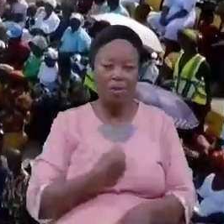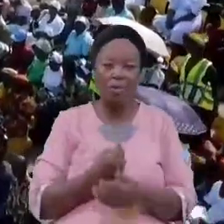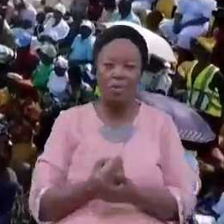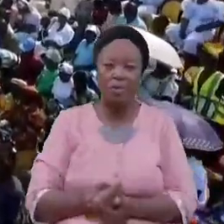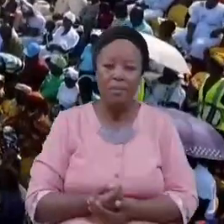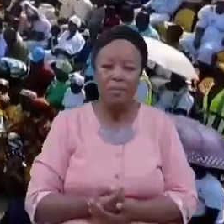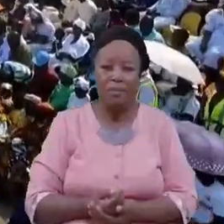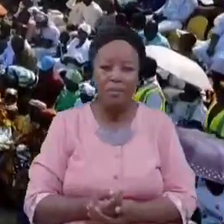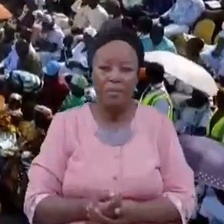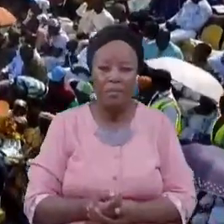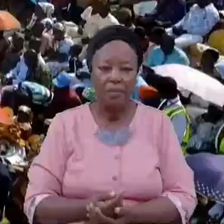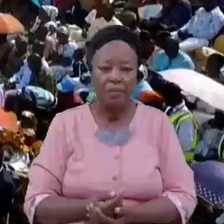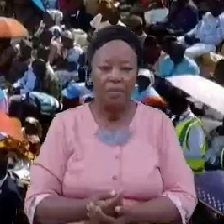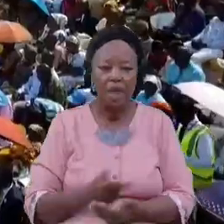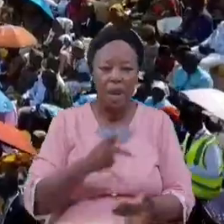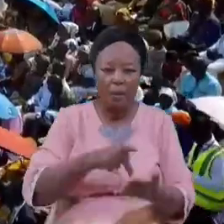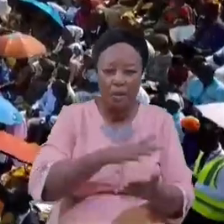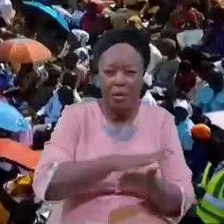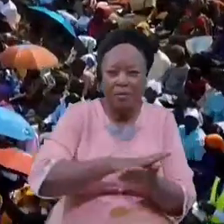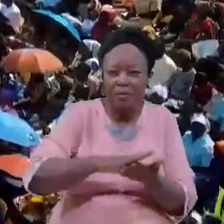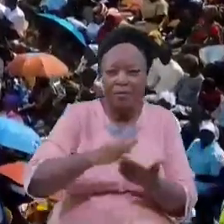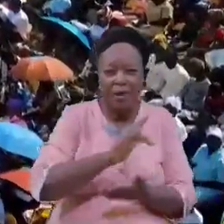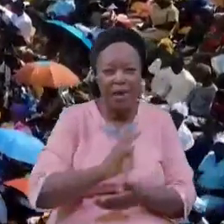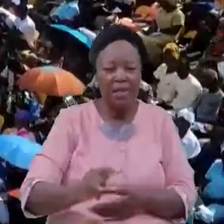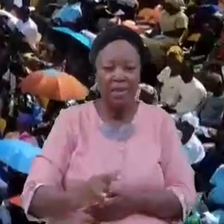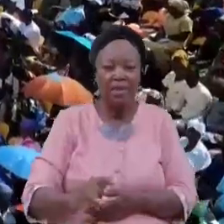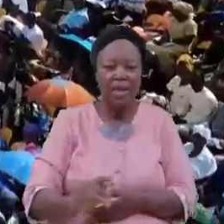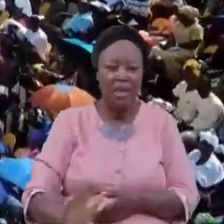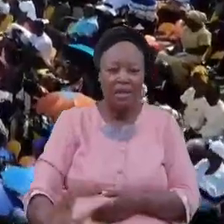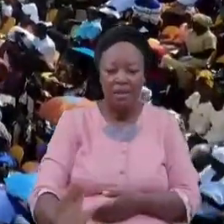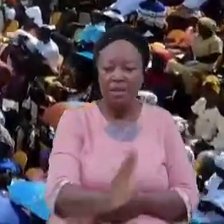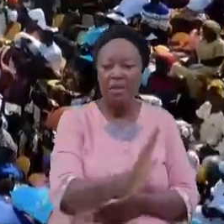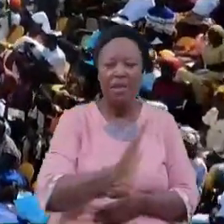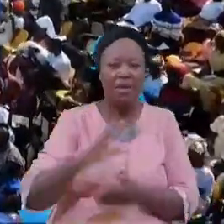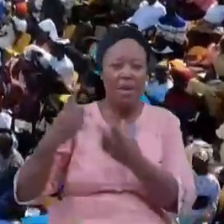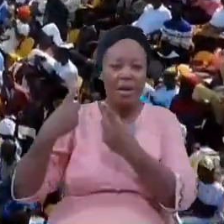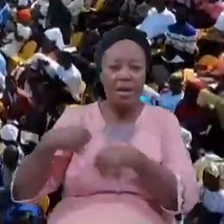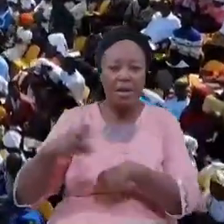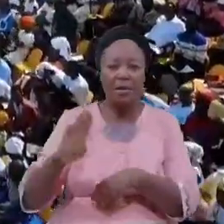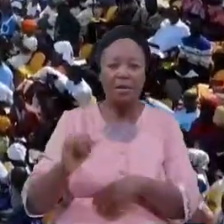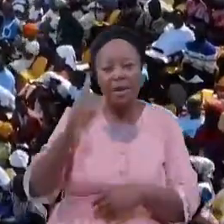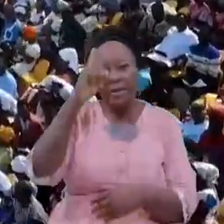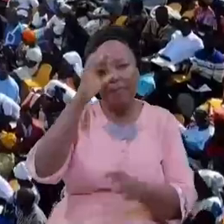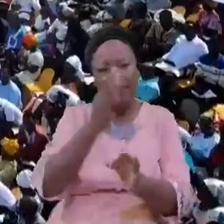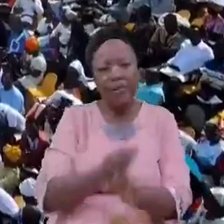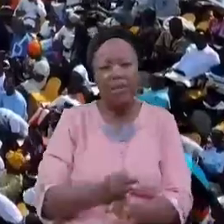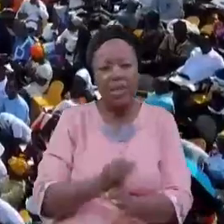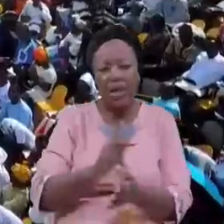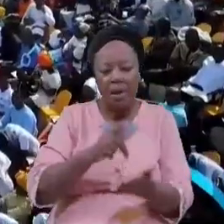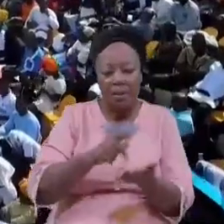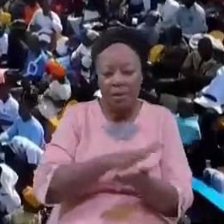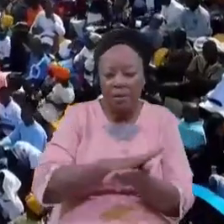des purifying temps passés their hearts by faith. Ayant purifié leur cœur purifying